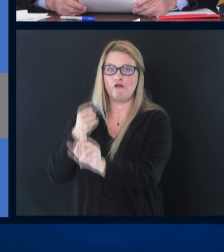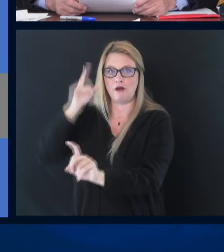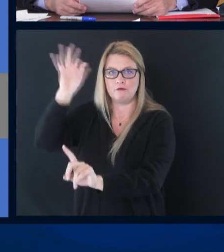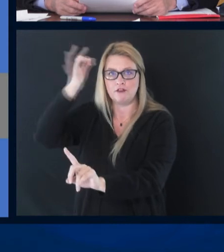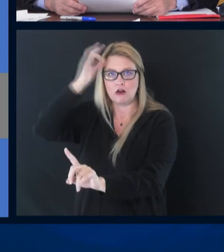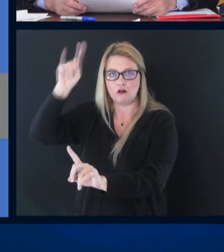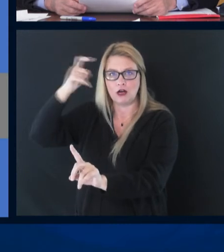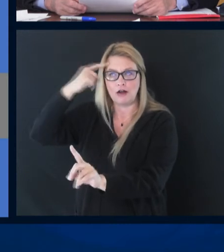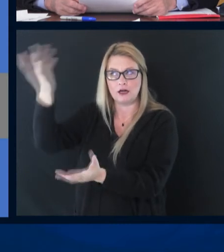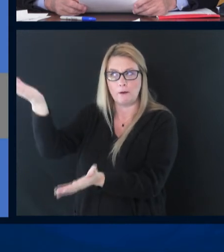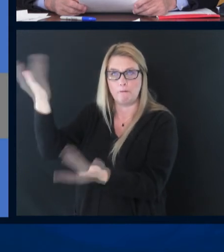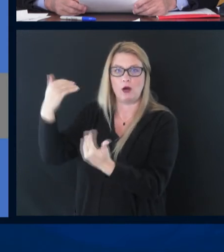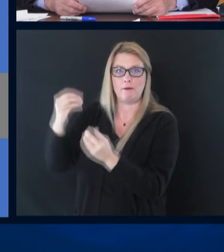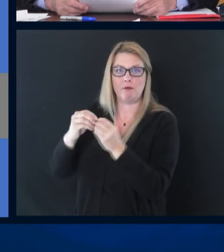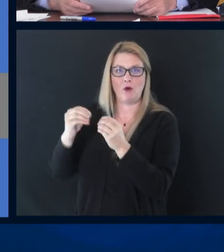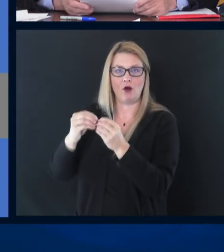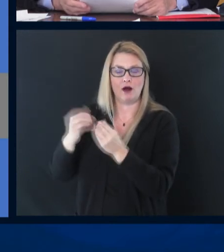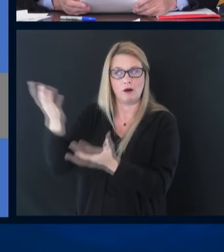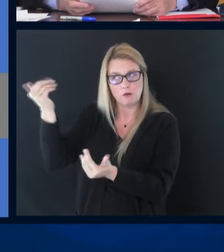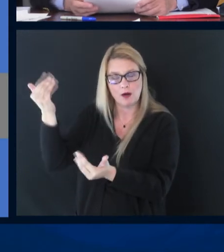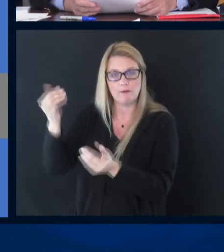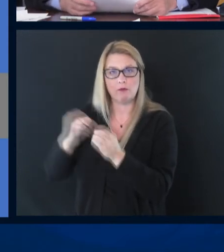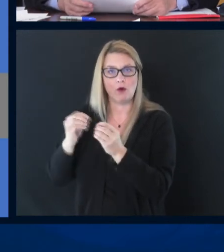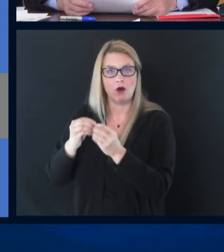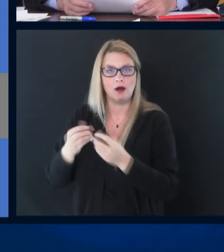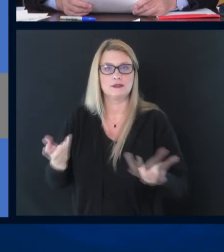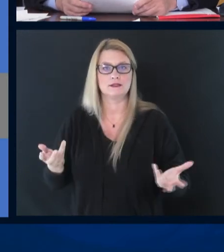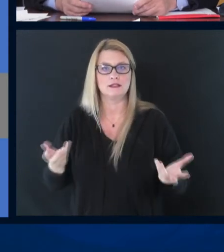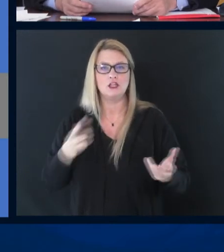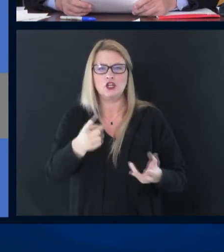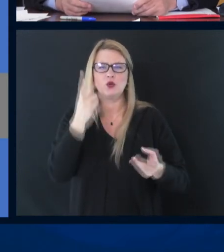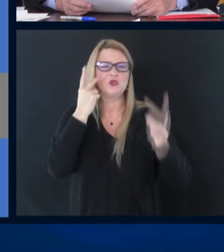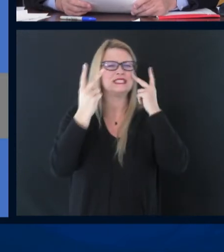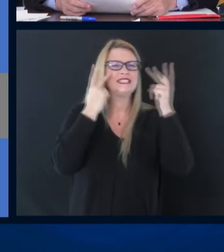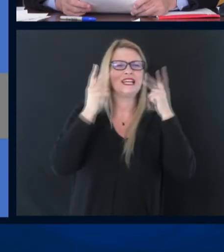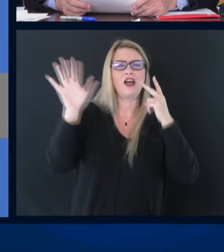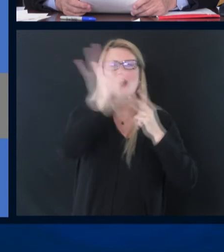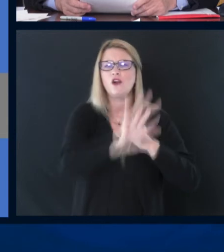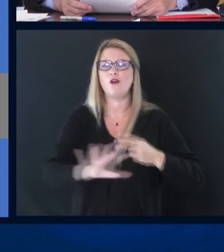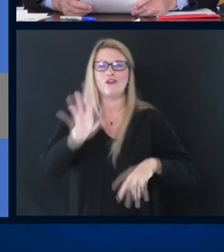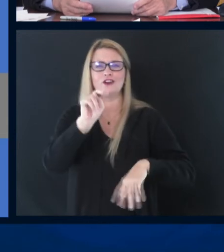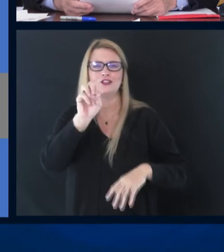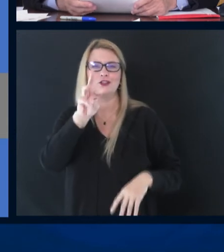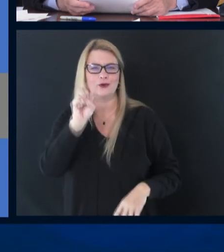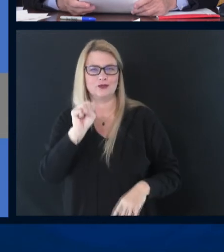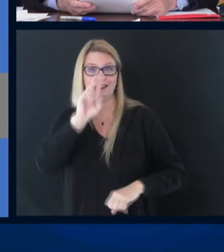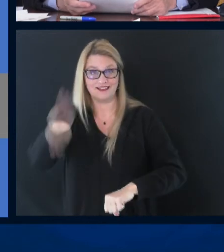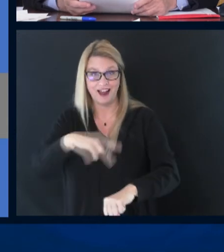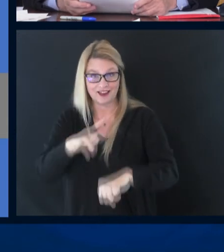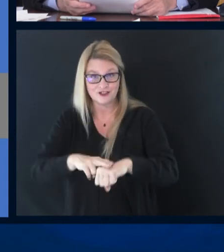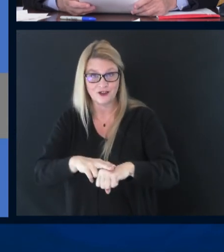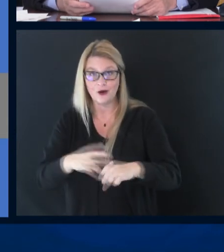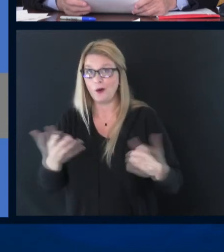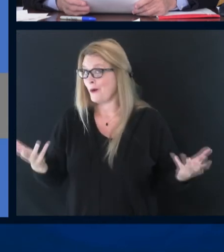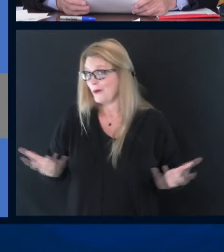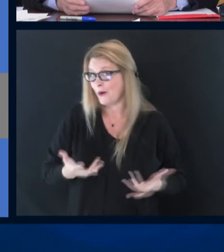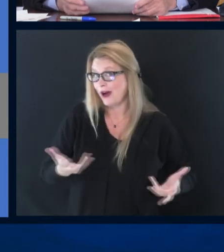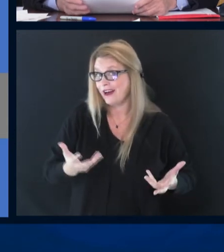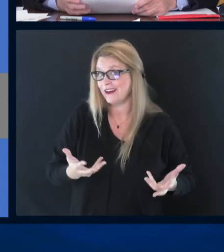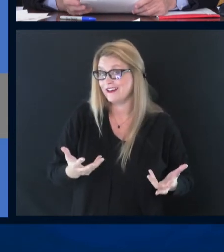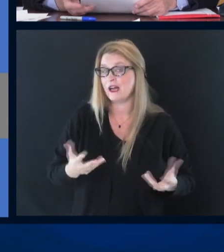more. You know, you see us all over the national news and everything. All that does is